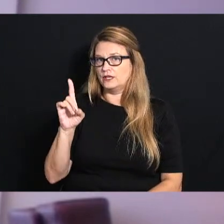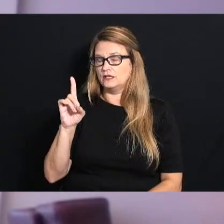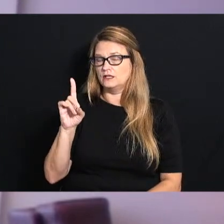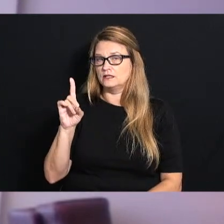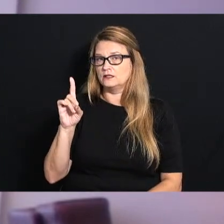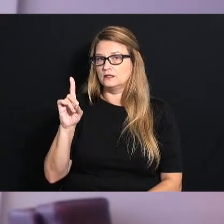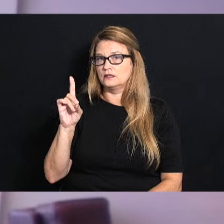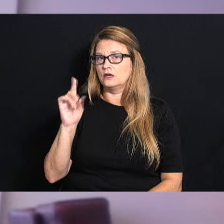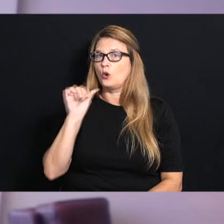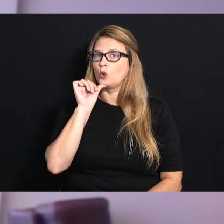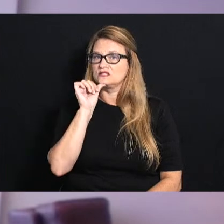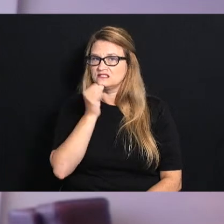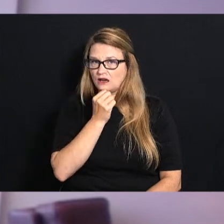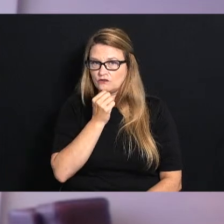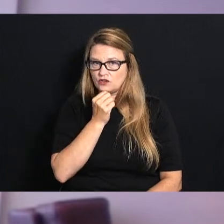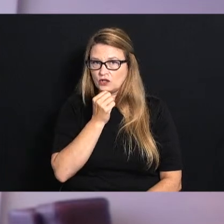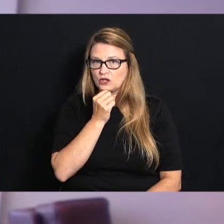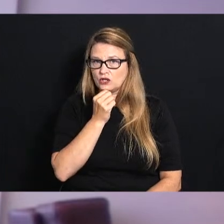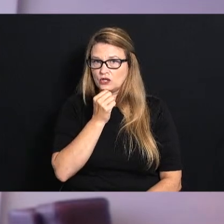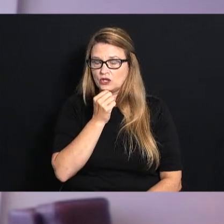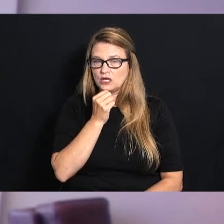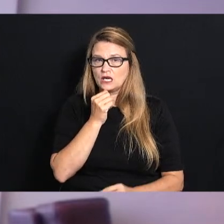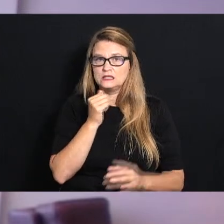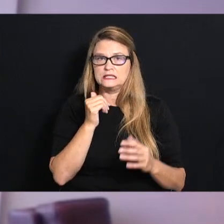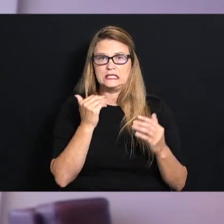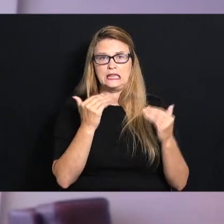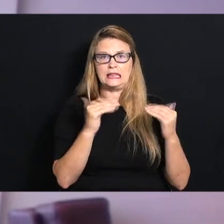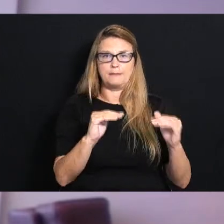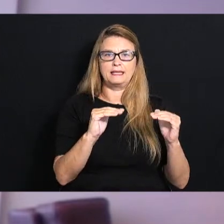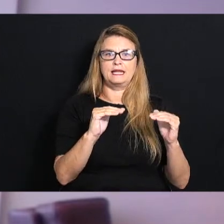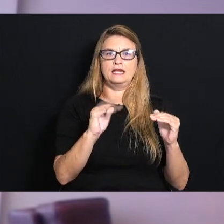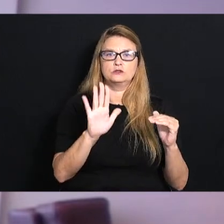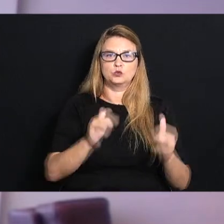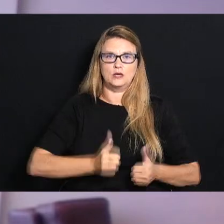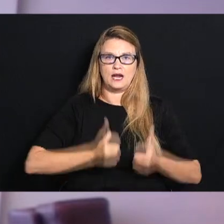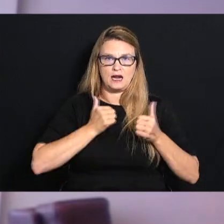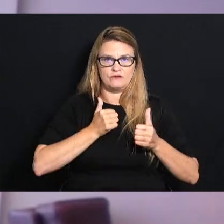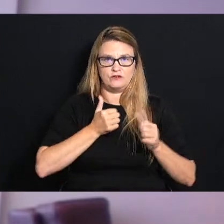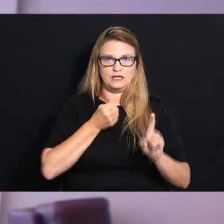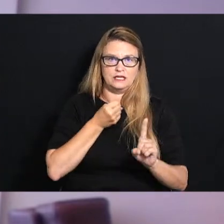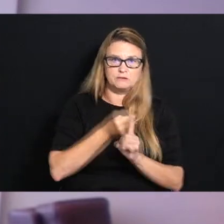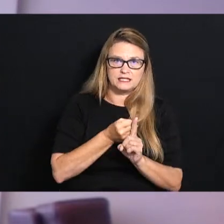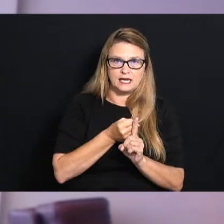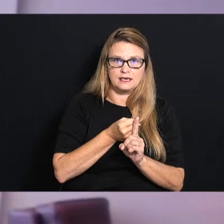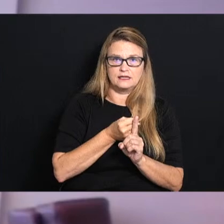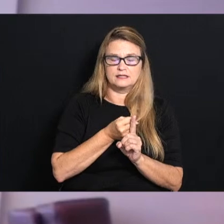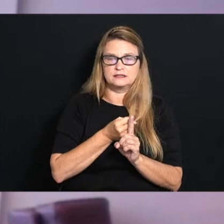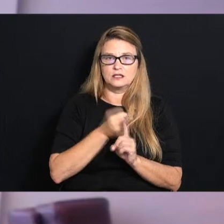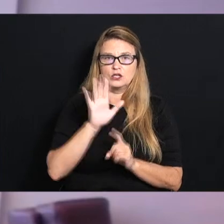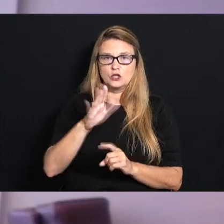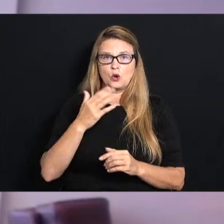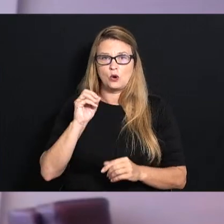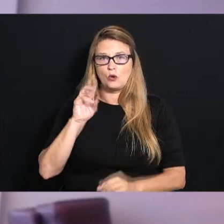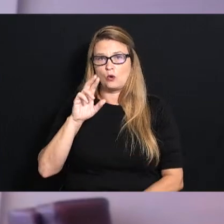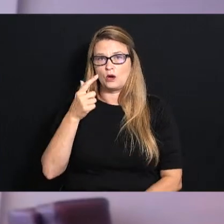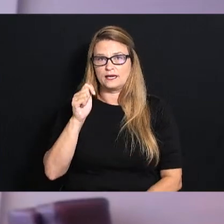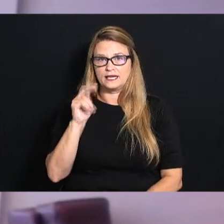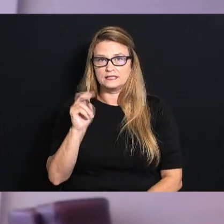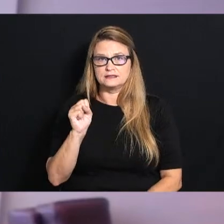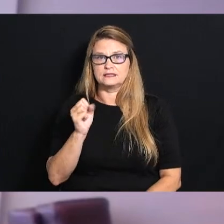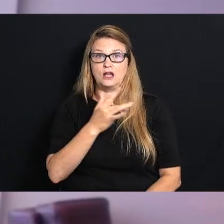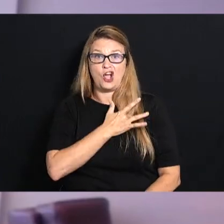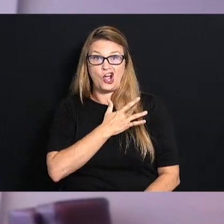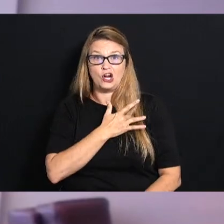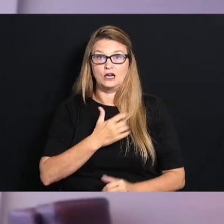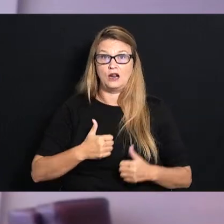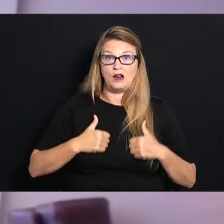more important limitations as far as the impact on the vital organs in your body, the heart, the lungs,